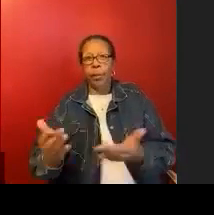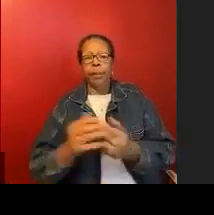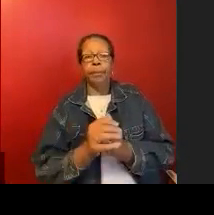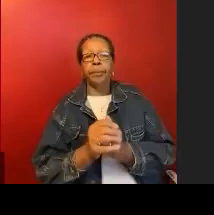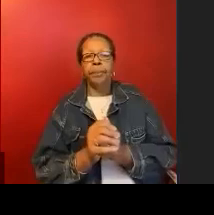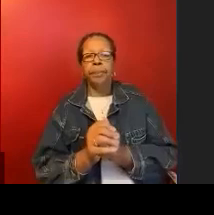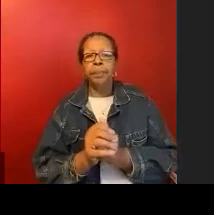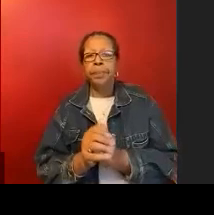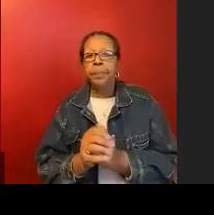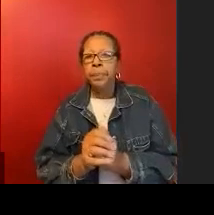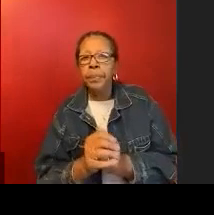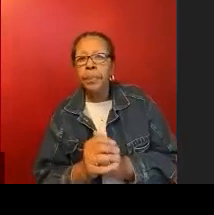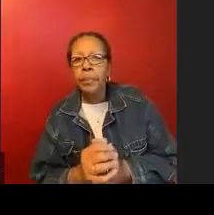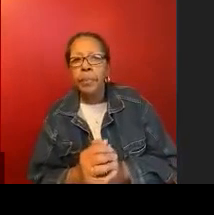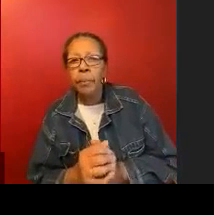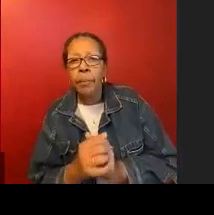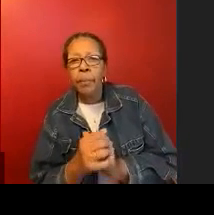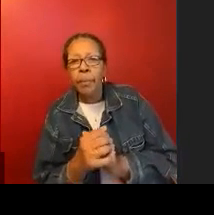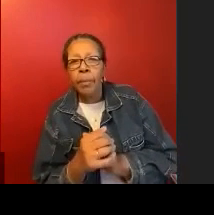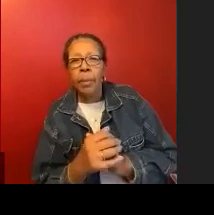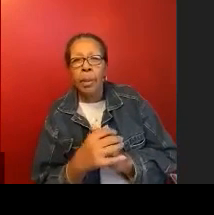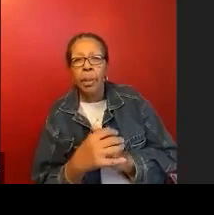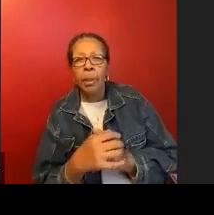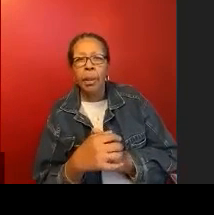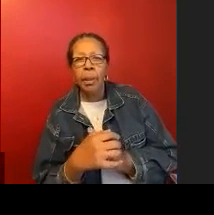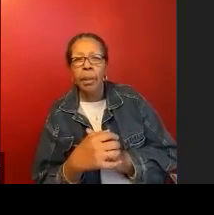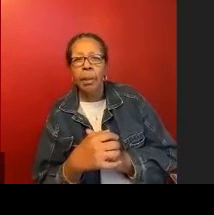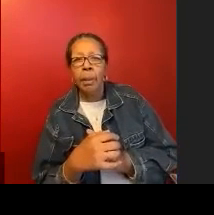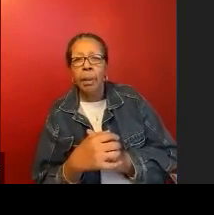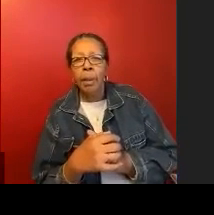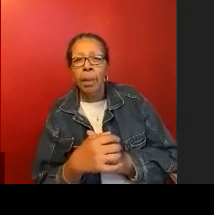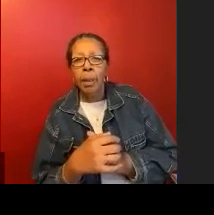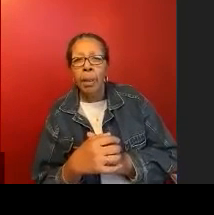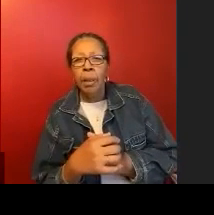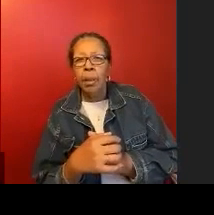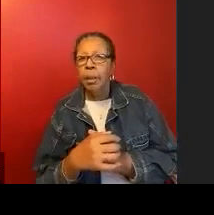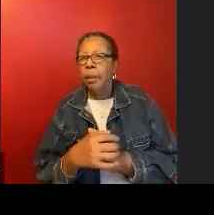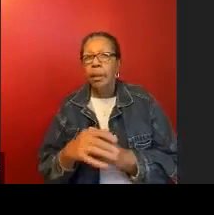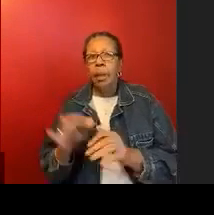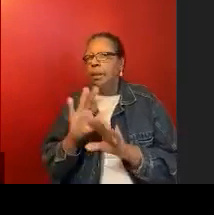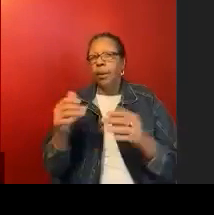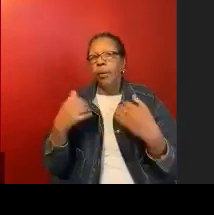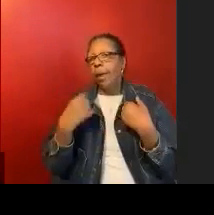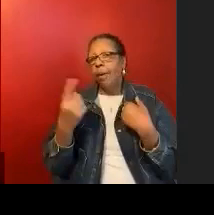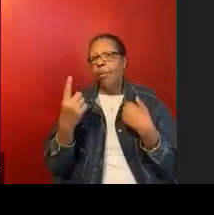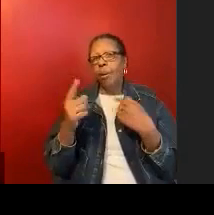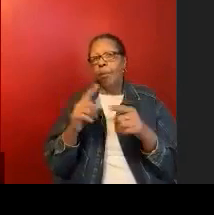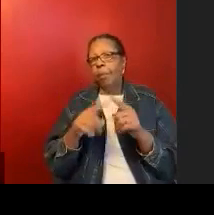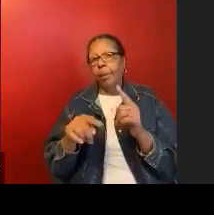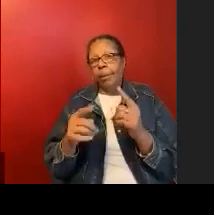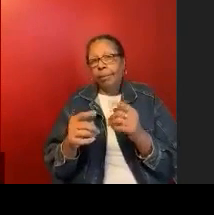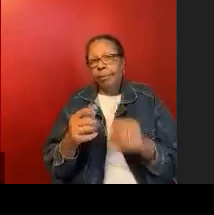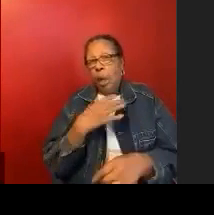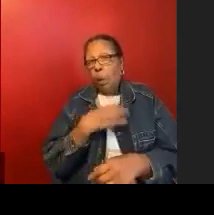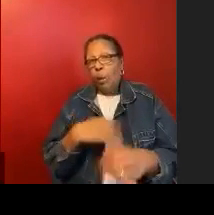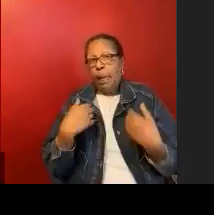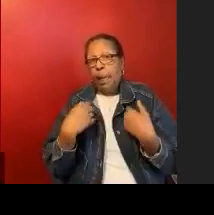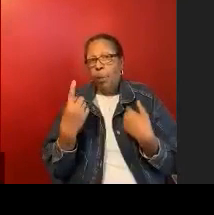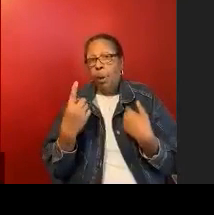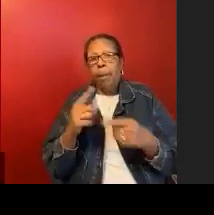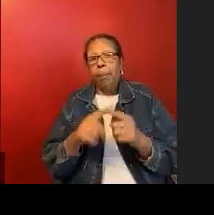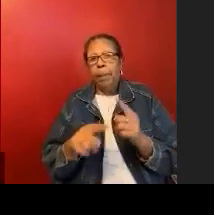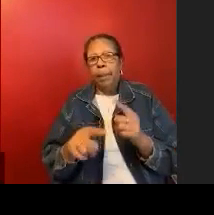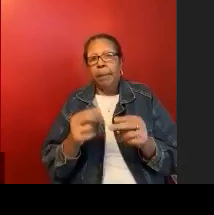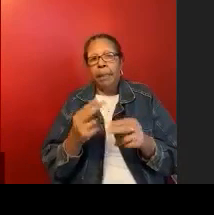had a nickname. We're gonna give you a nickname. Yeah, I wish I had a nickname, but I mean, the name that my whole